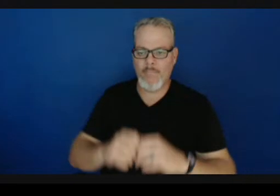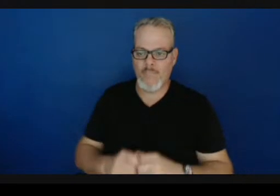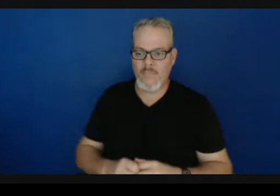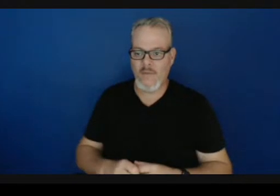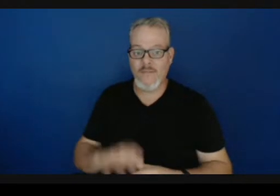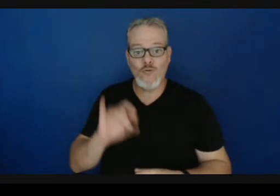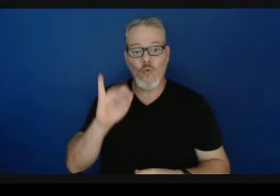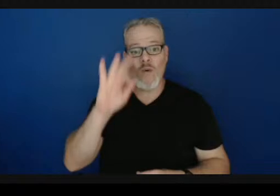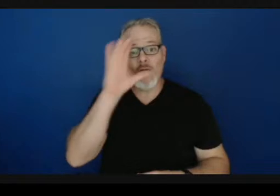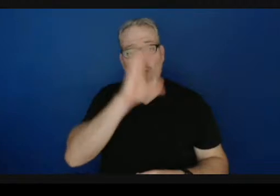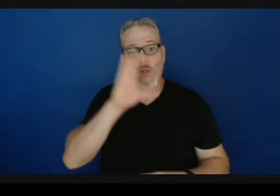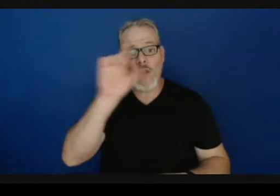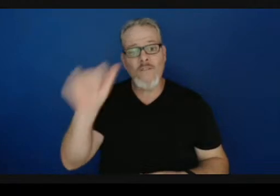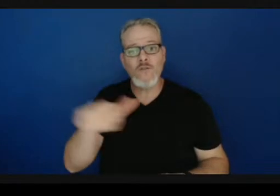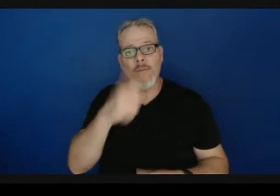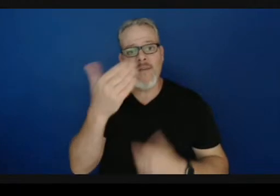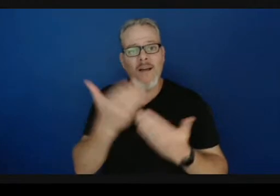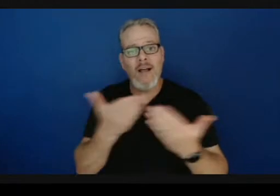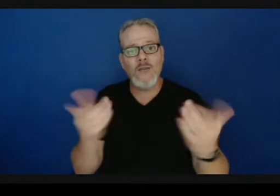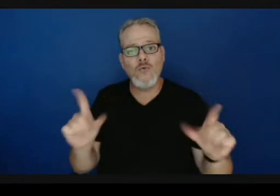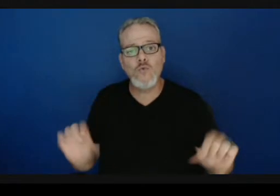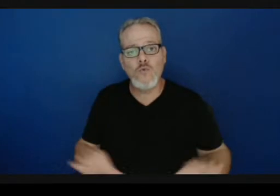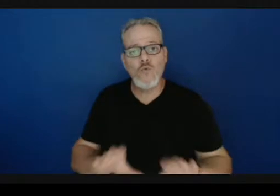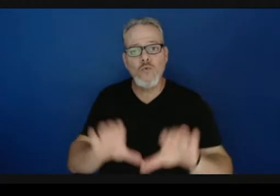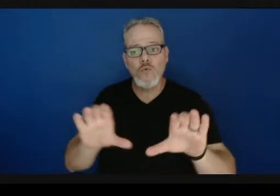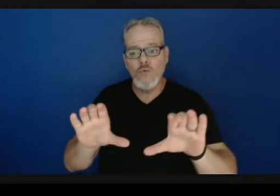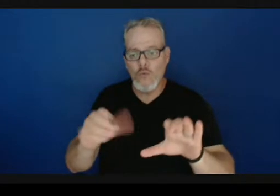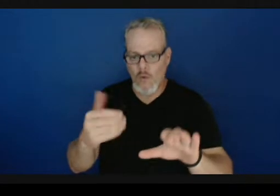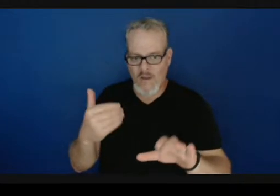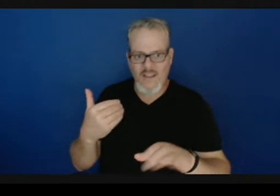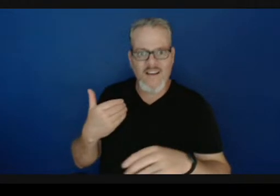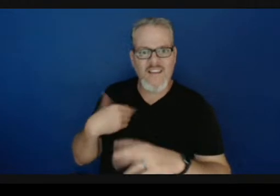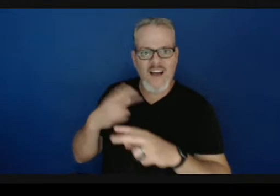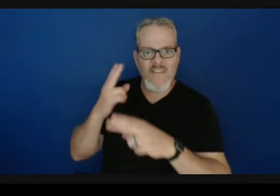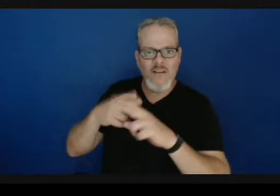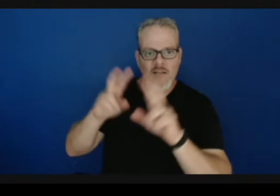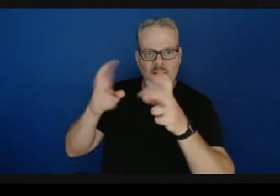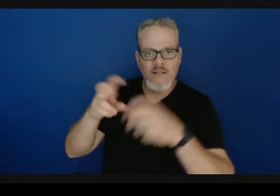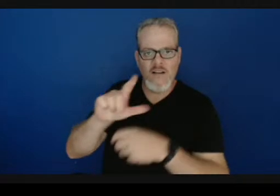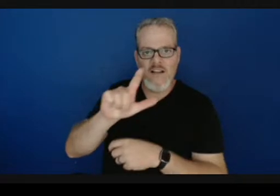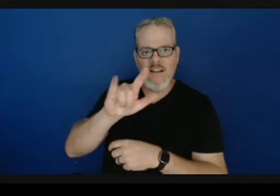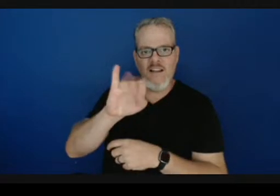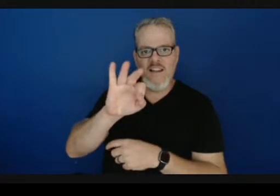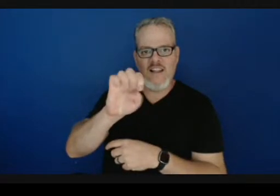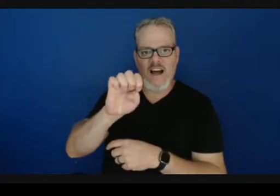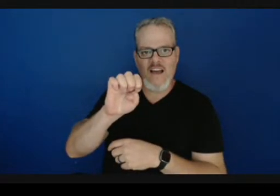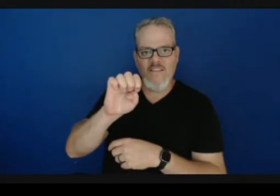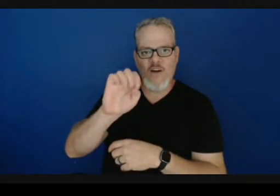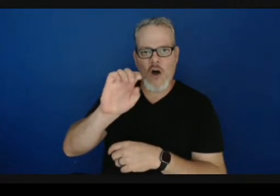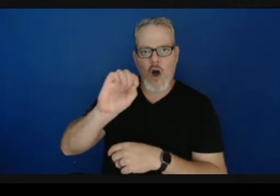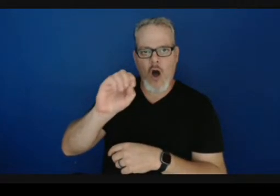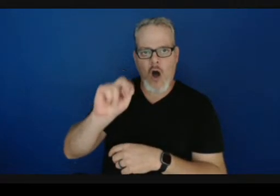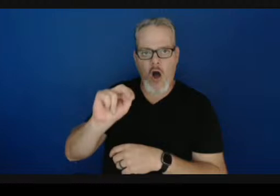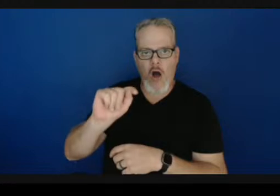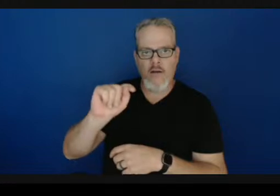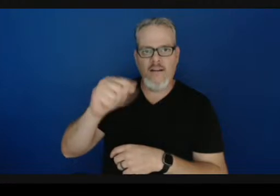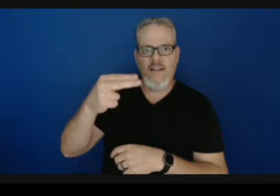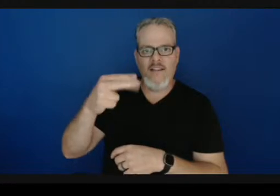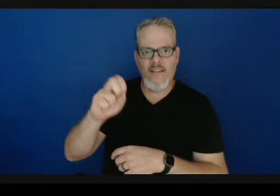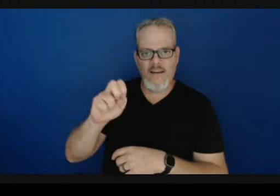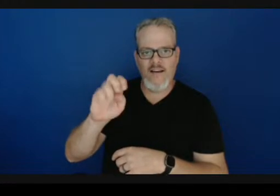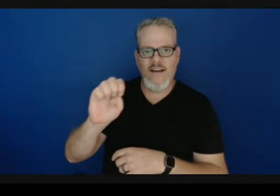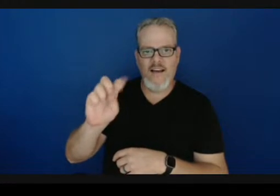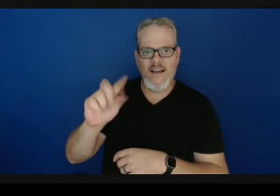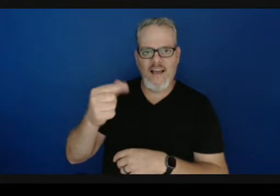to do at the park, they have Life on the Edge. It's totally free. It's an engaging and